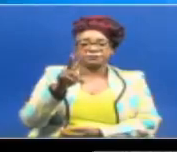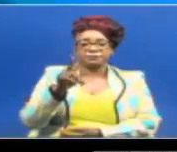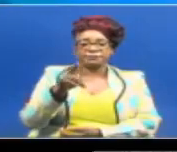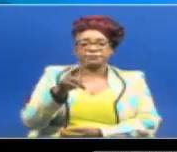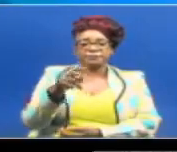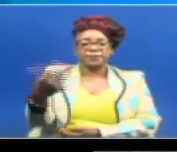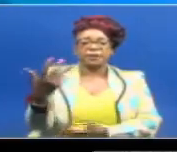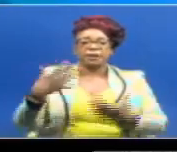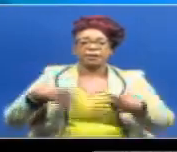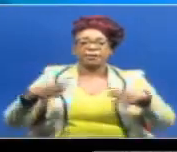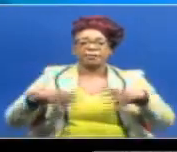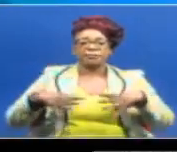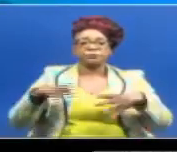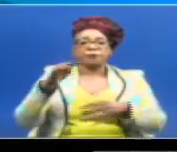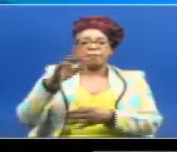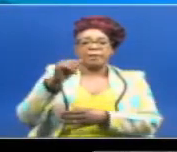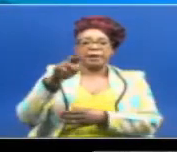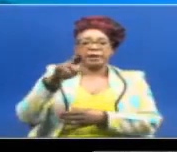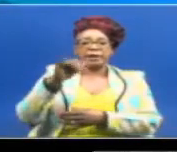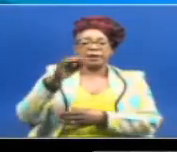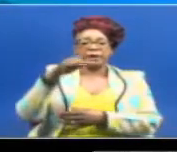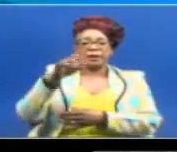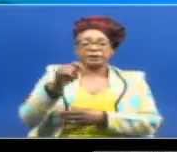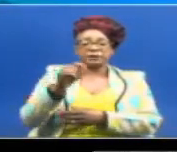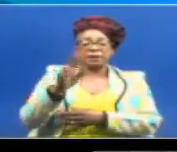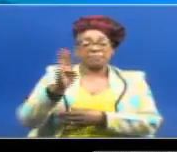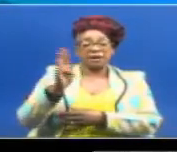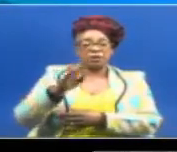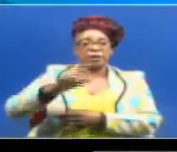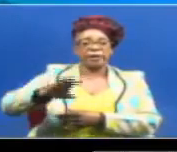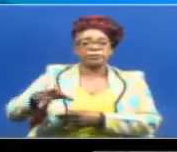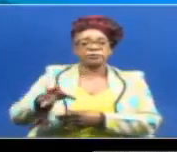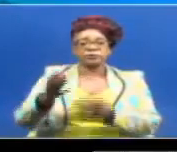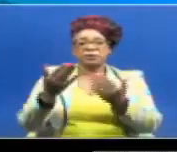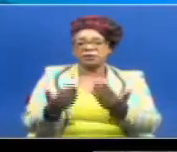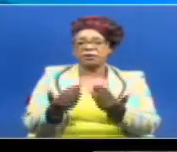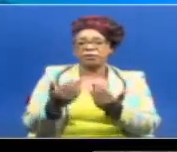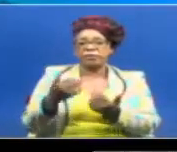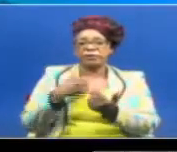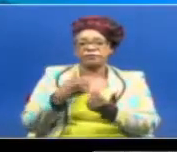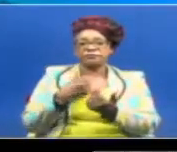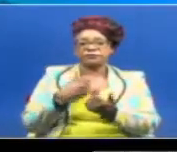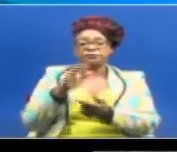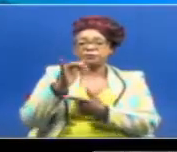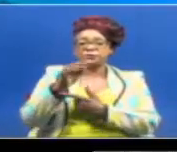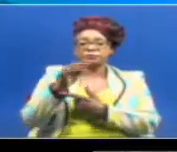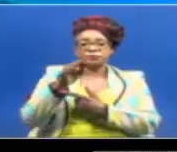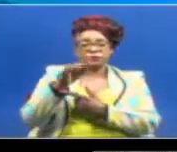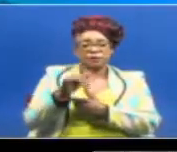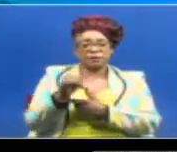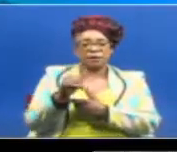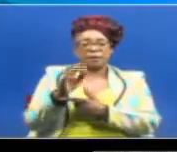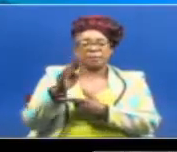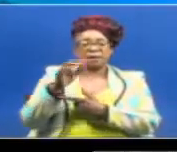Residents of Marigat in Baringo County took to the streets protesting the poor state of health in